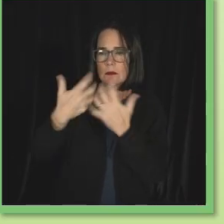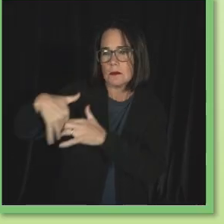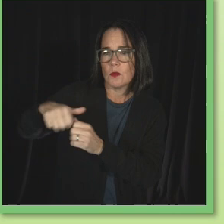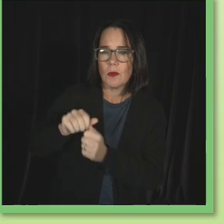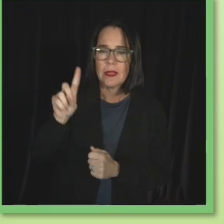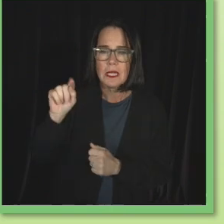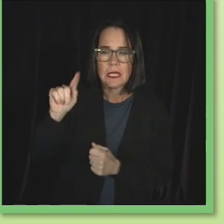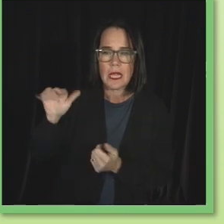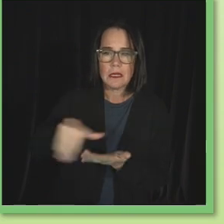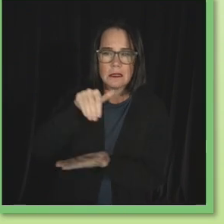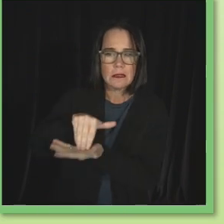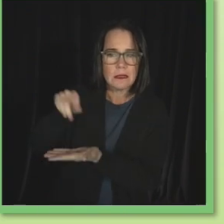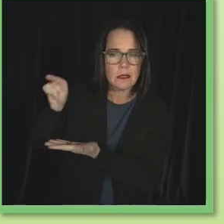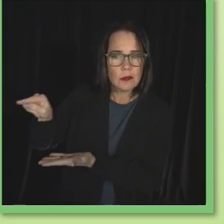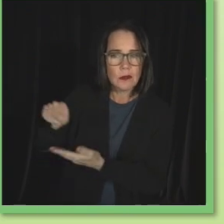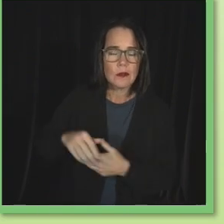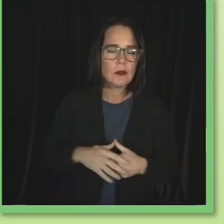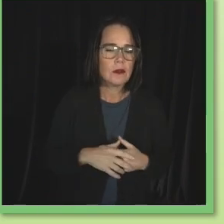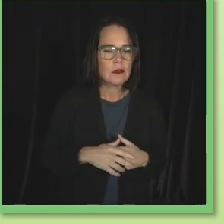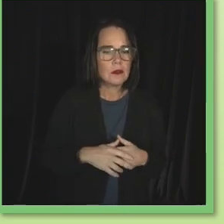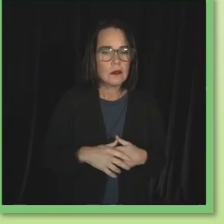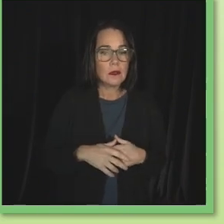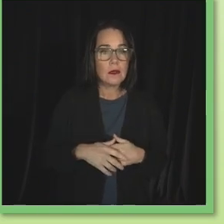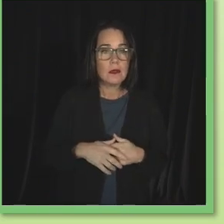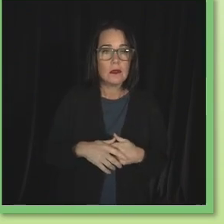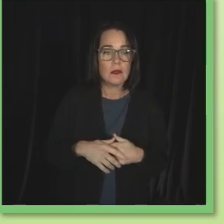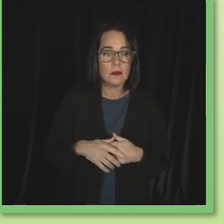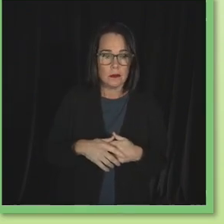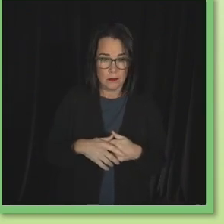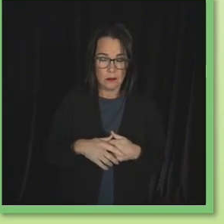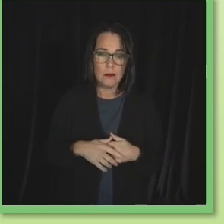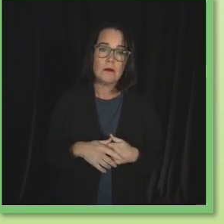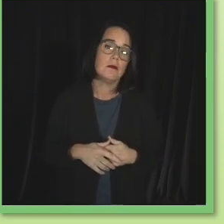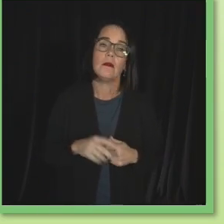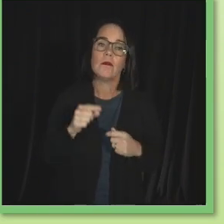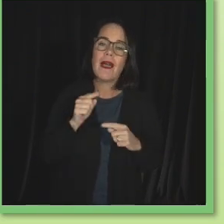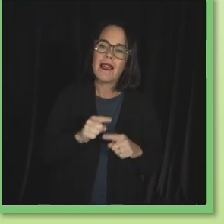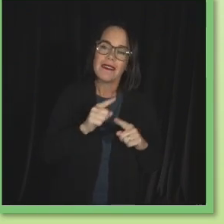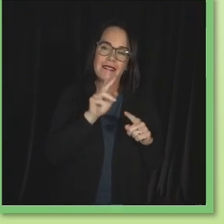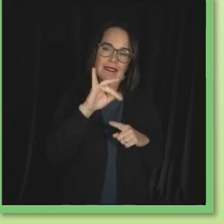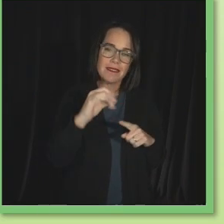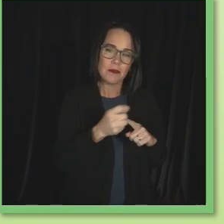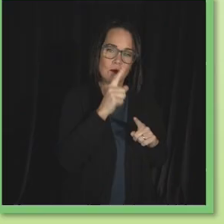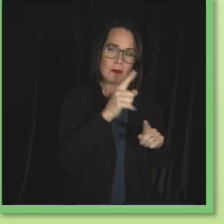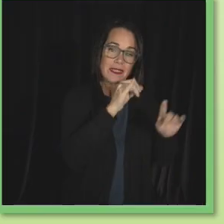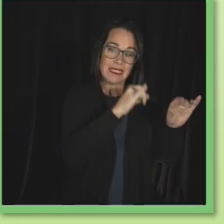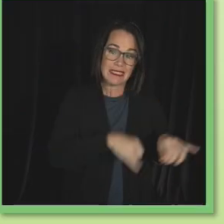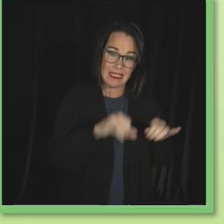And the standard Kubernetes networking model was not prepared for this.